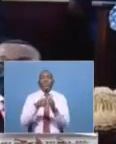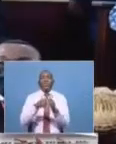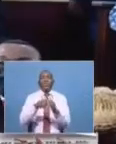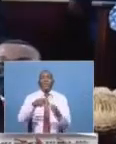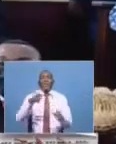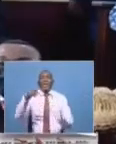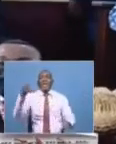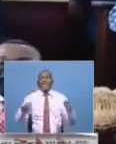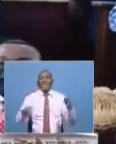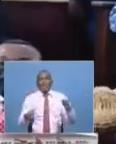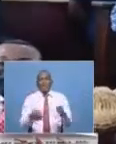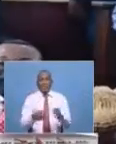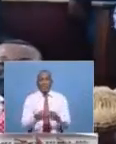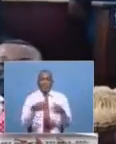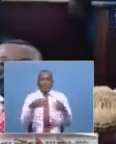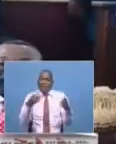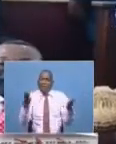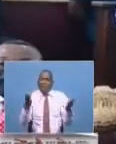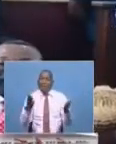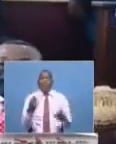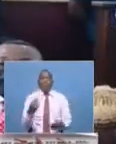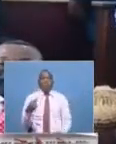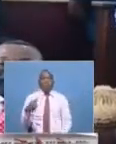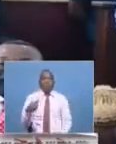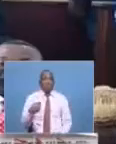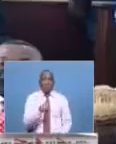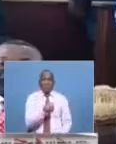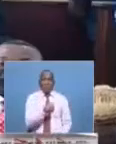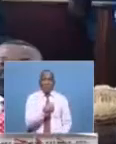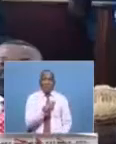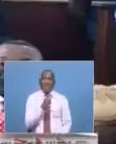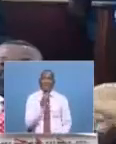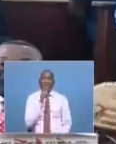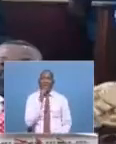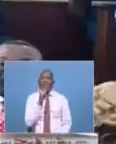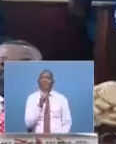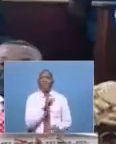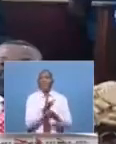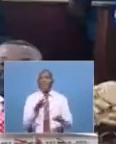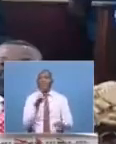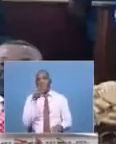And my lords, we are not saying that the